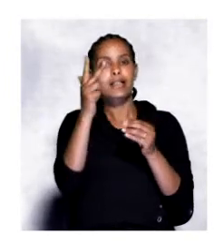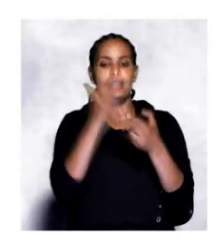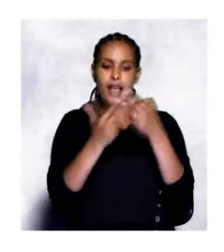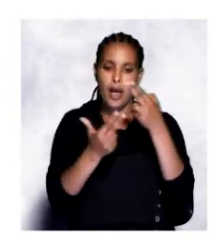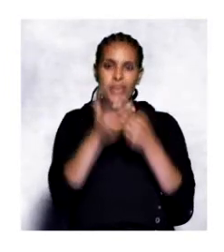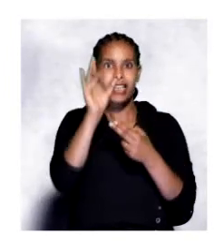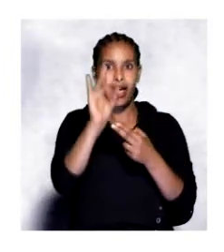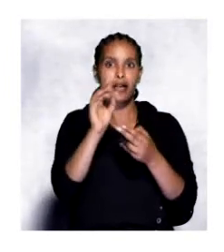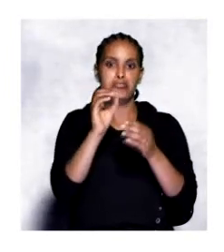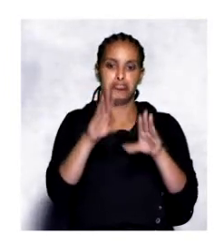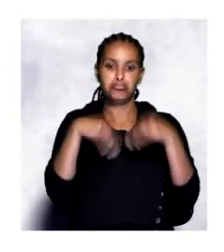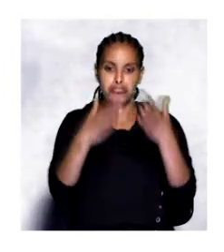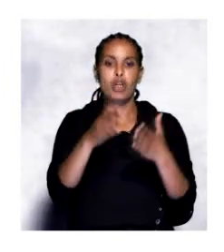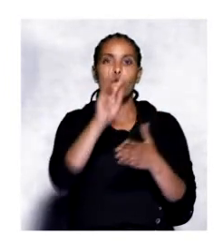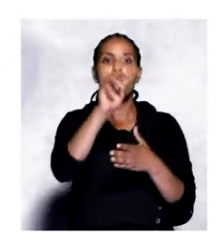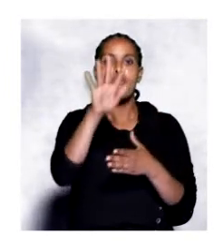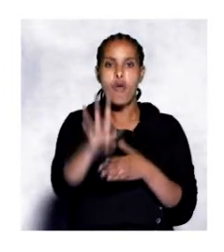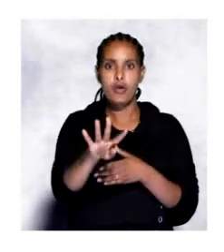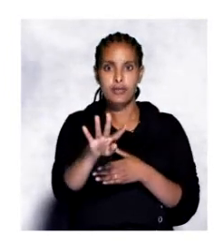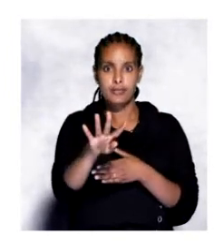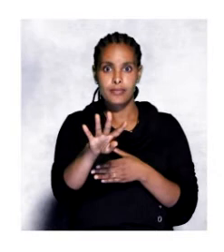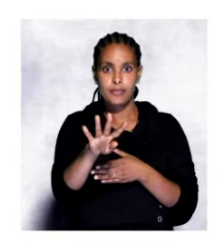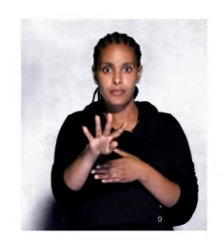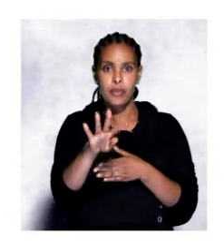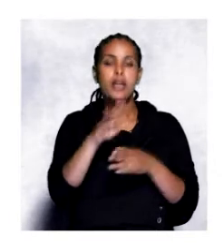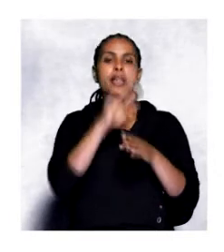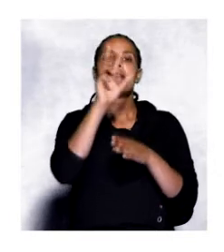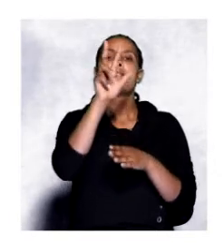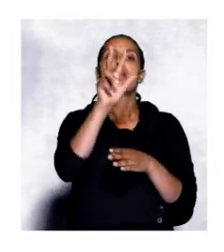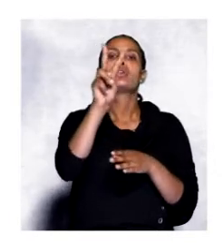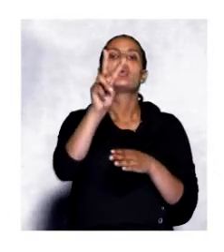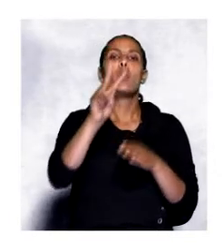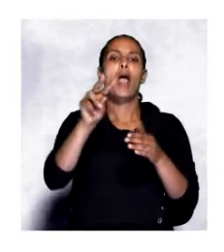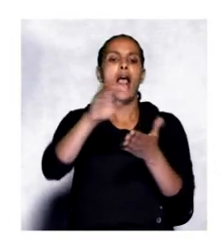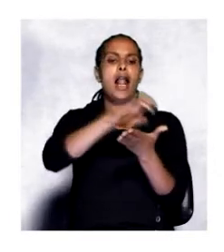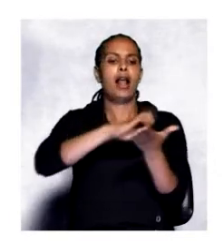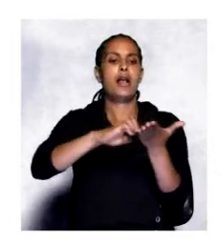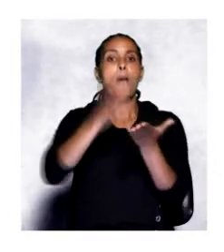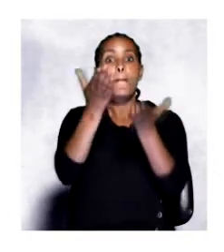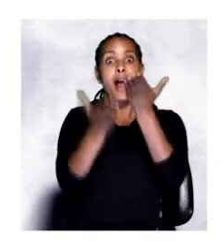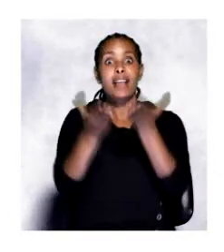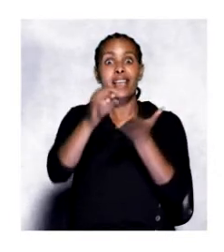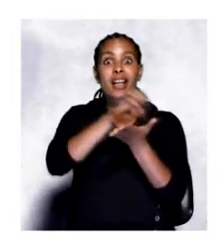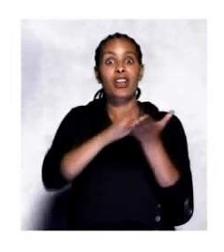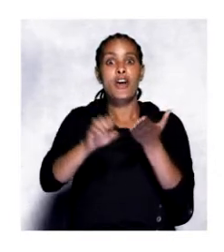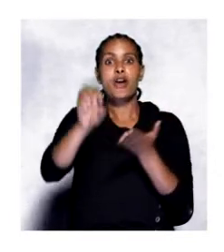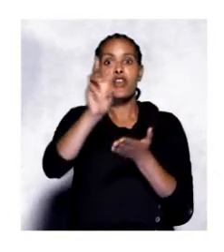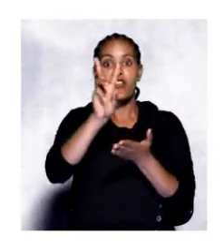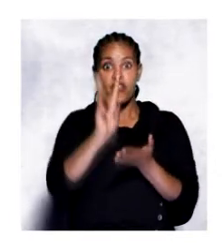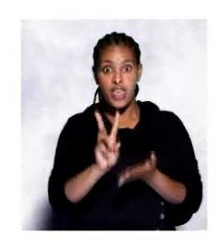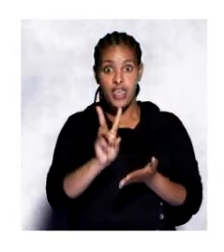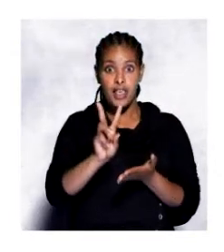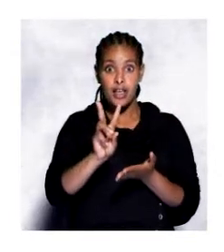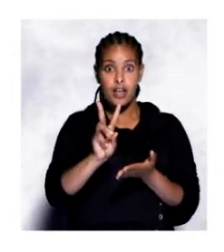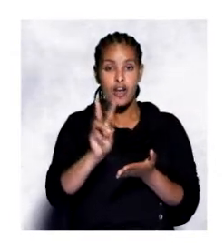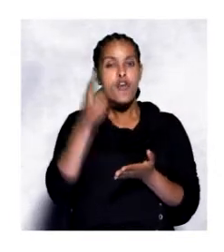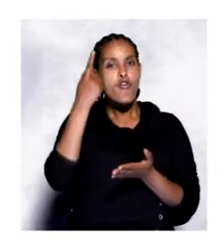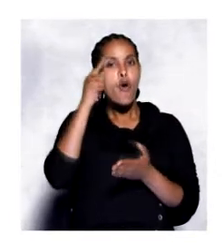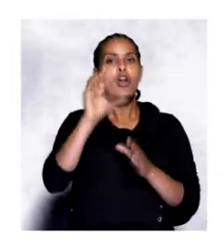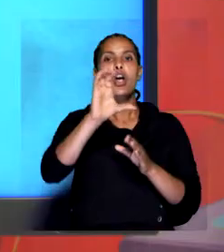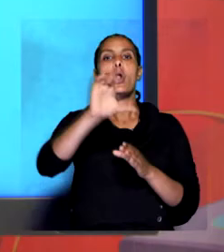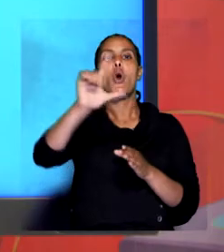times 8 is 24. 32 electrons. Valence electron V for